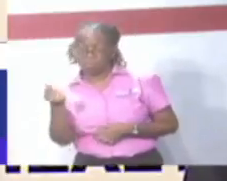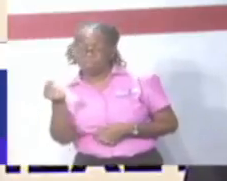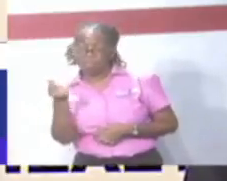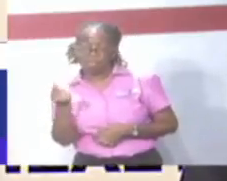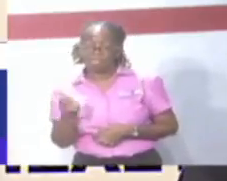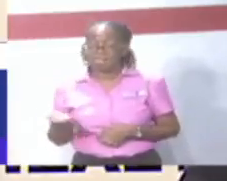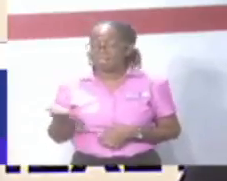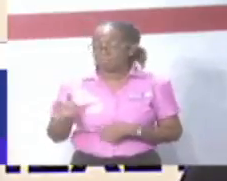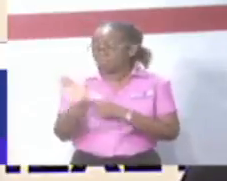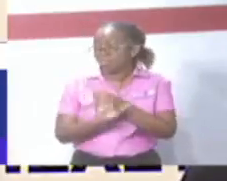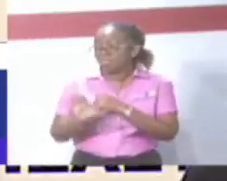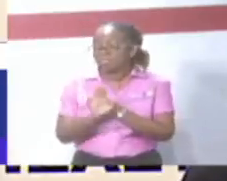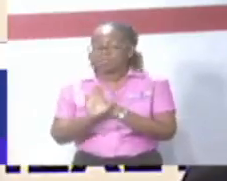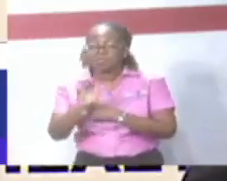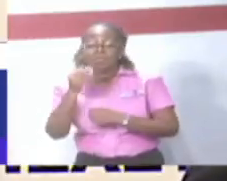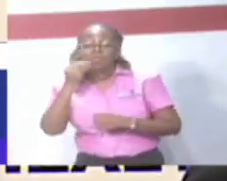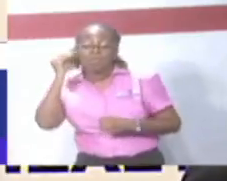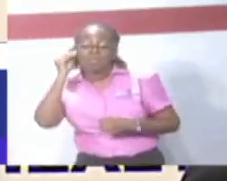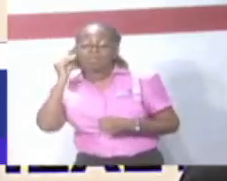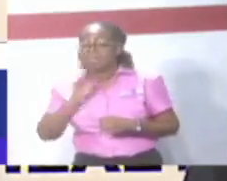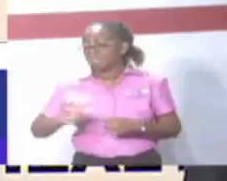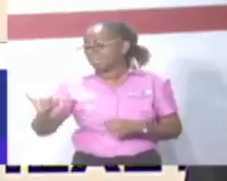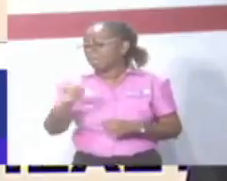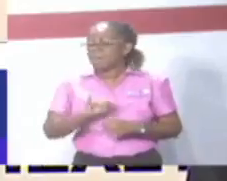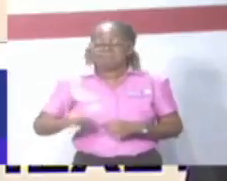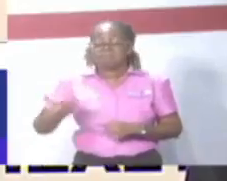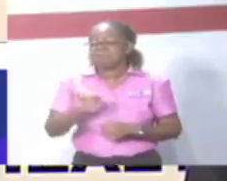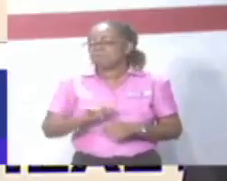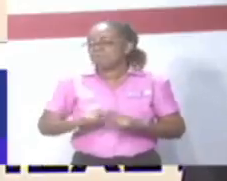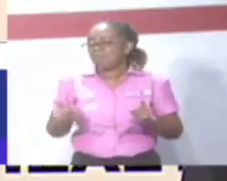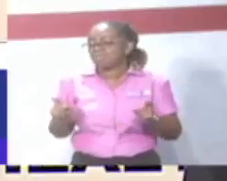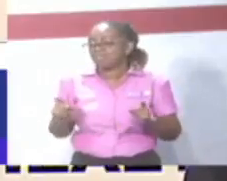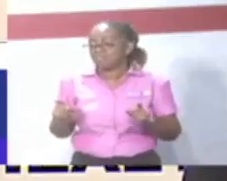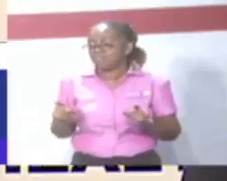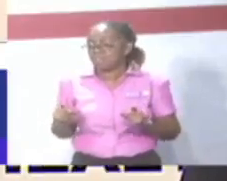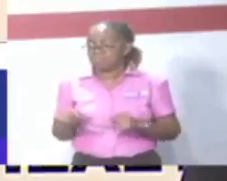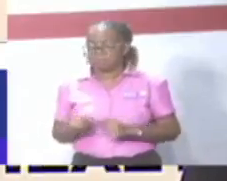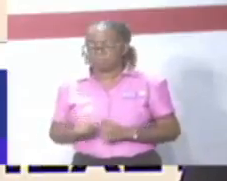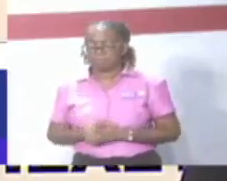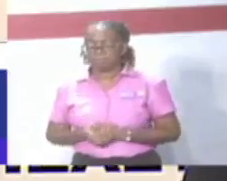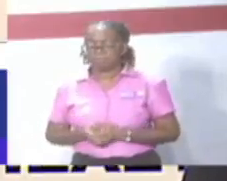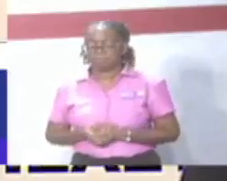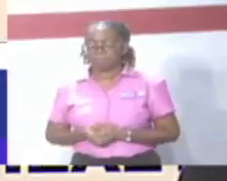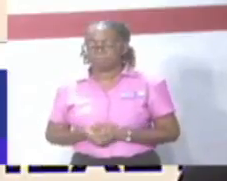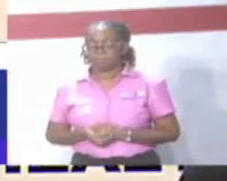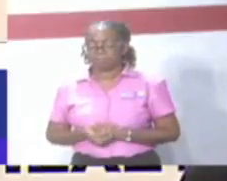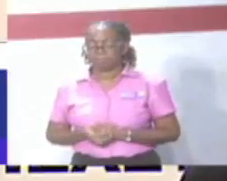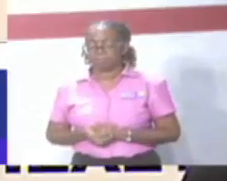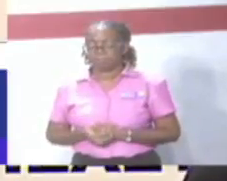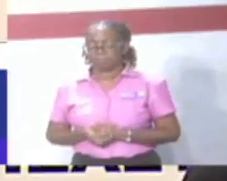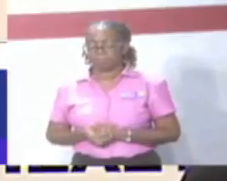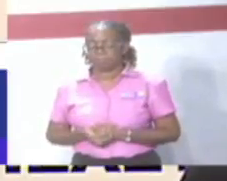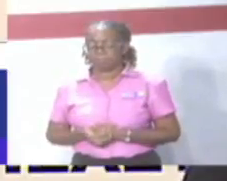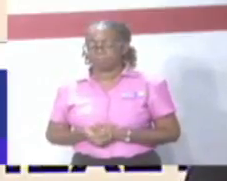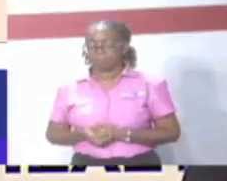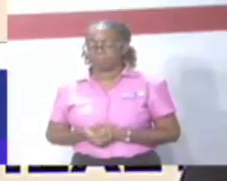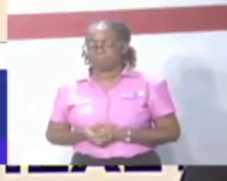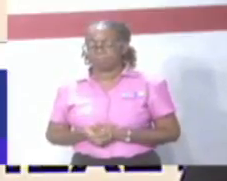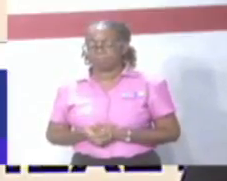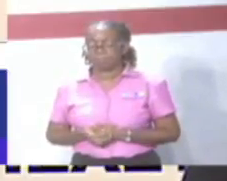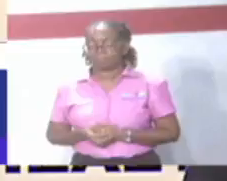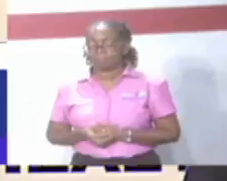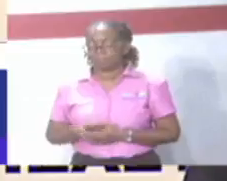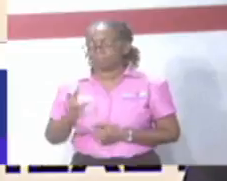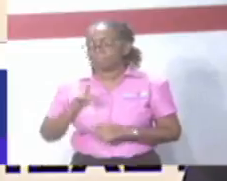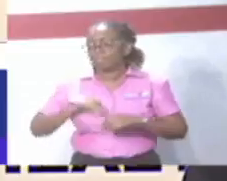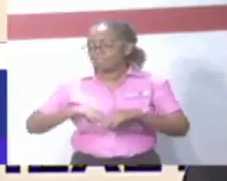All right? We have all this wonderful house. But unfortunately, the virus wants, like an old, as I say in Trinidad, old dirty thief, want to come